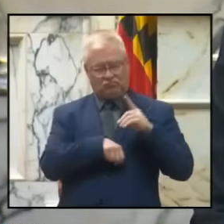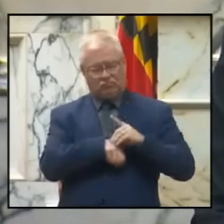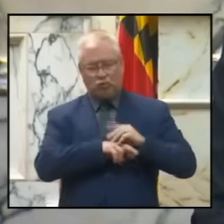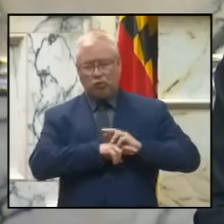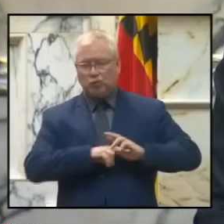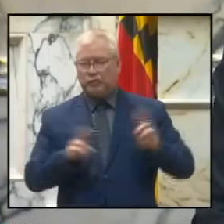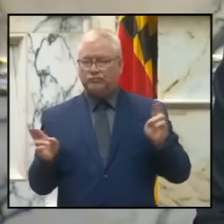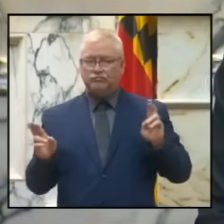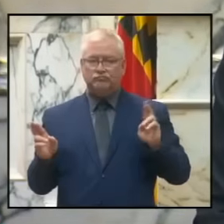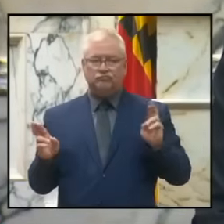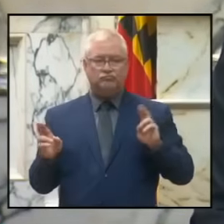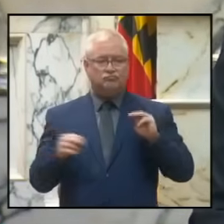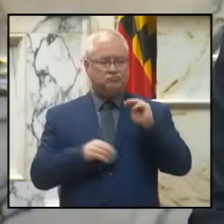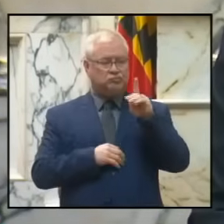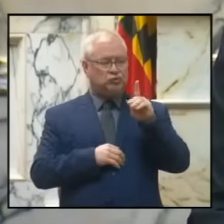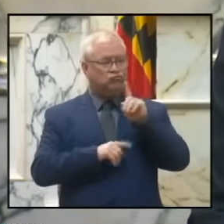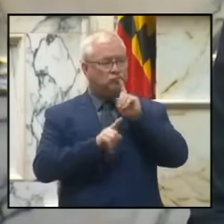answered.